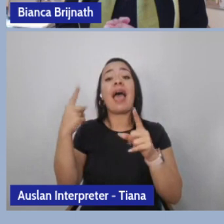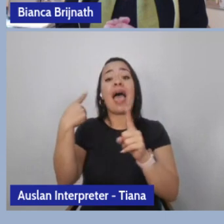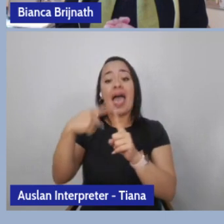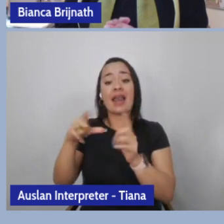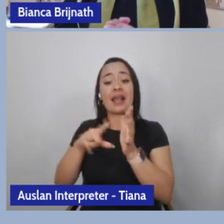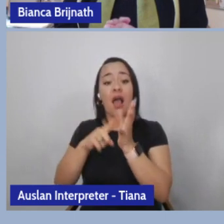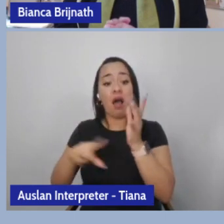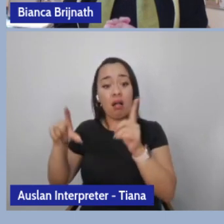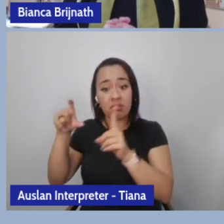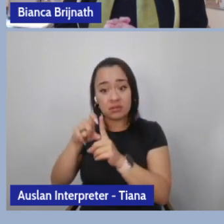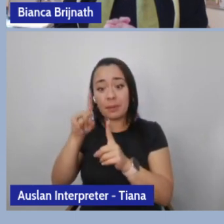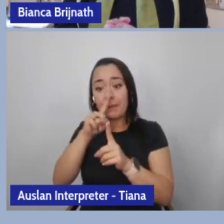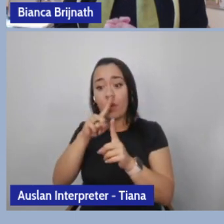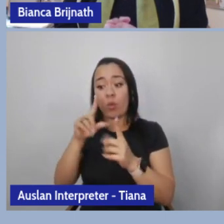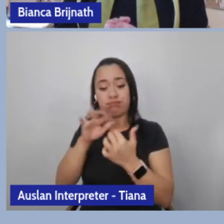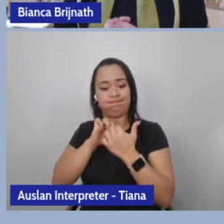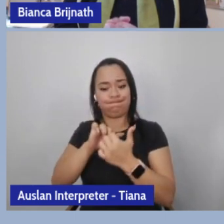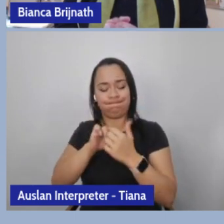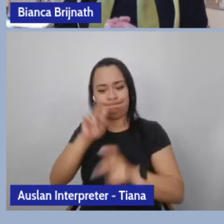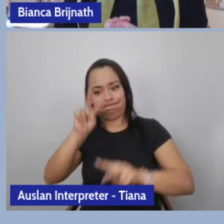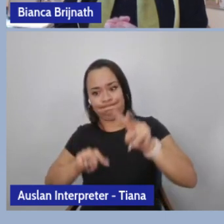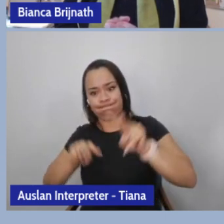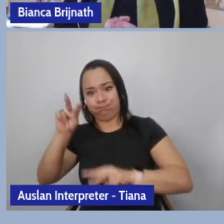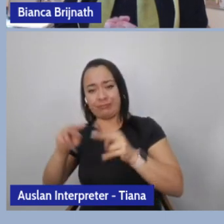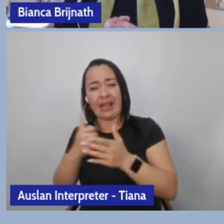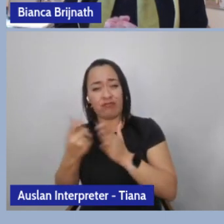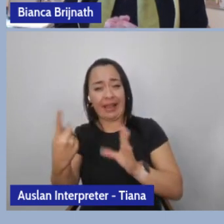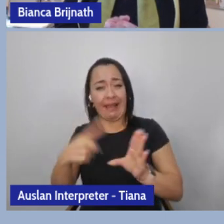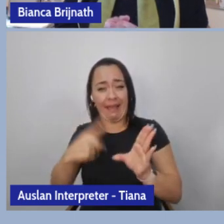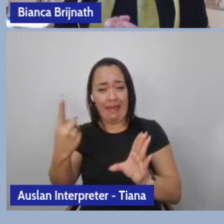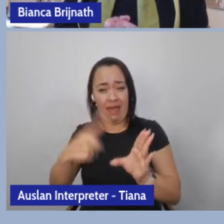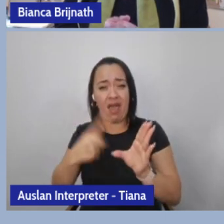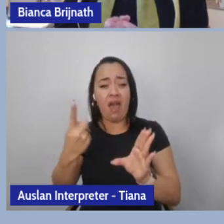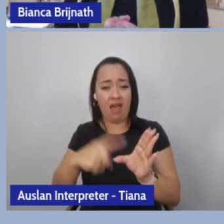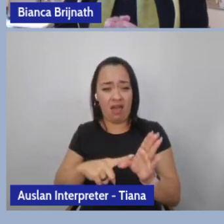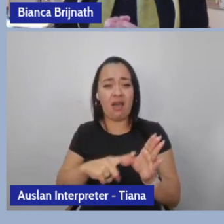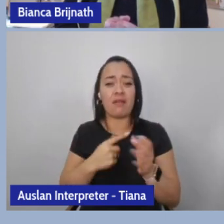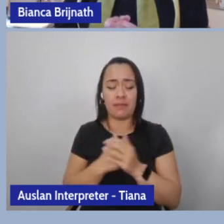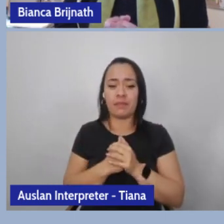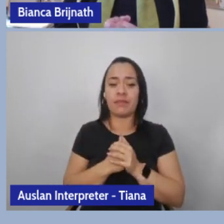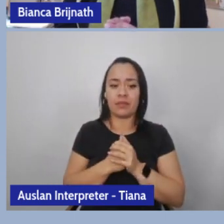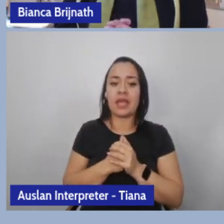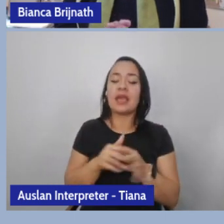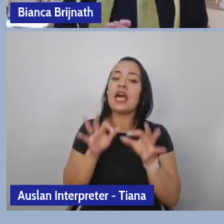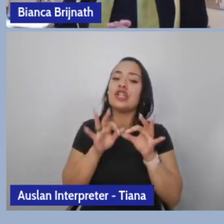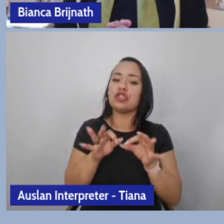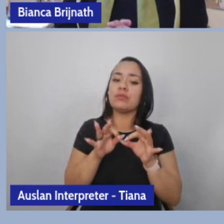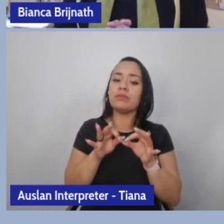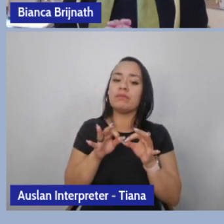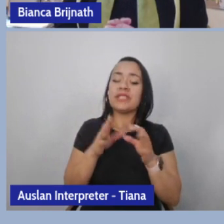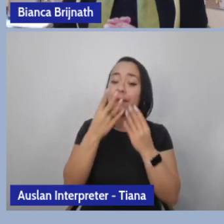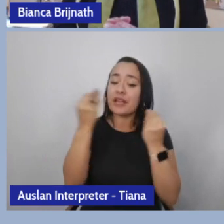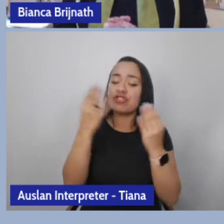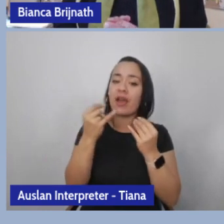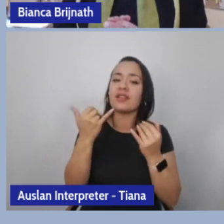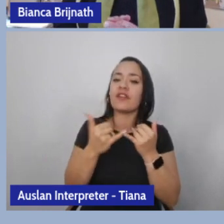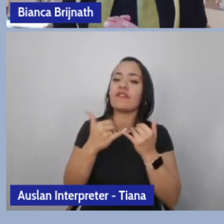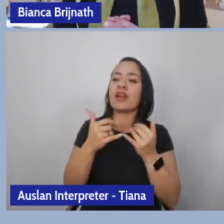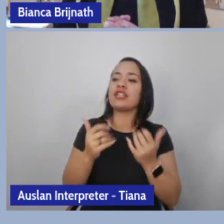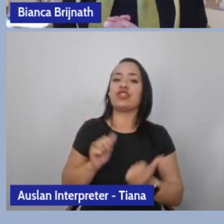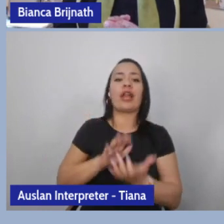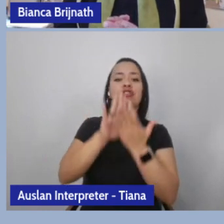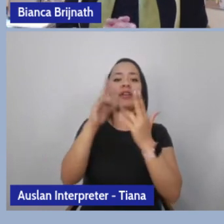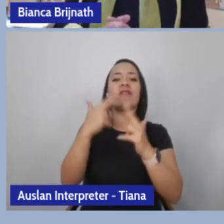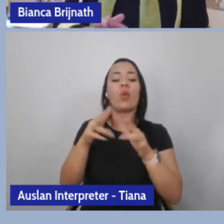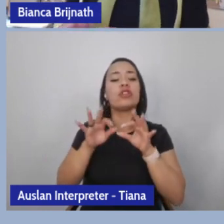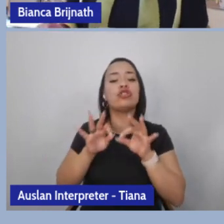year. But dementia is a real challenge for interpreters. It's not something I think that is intuitively